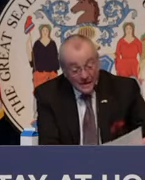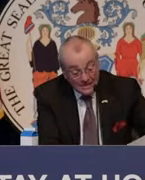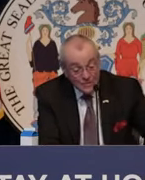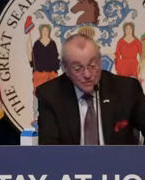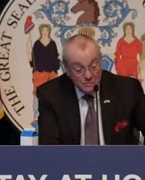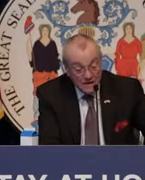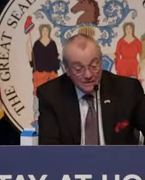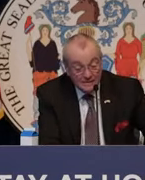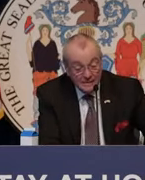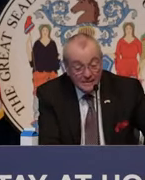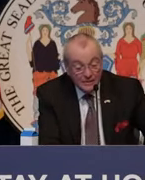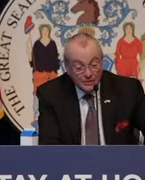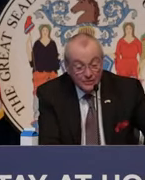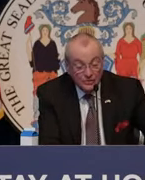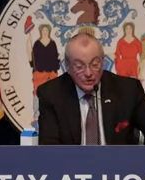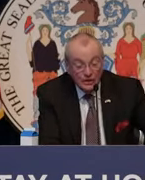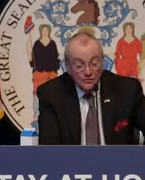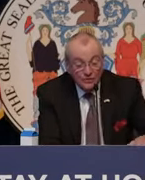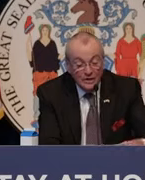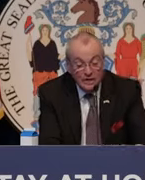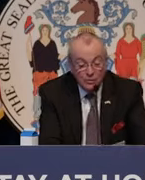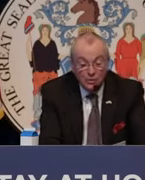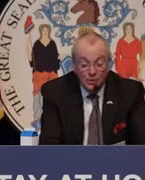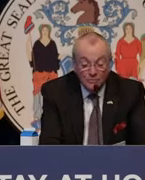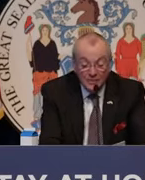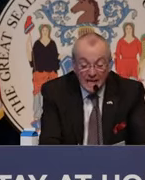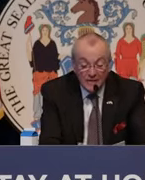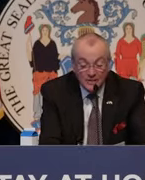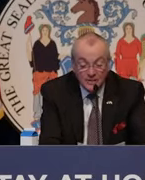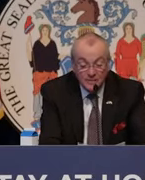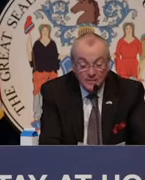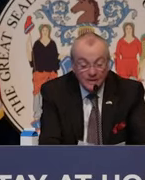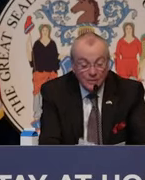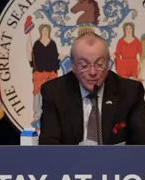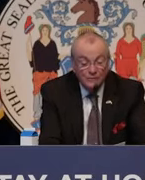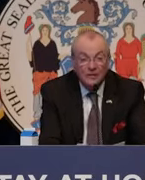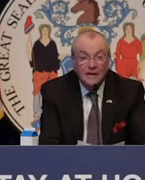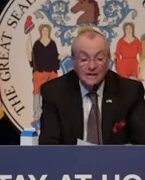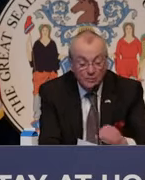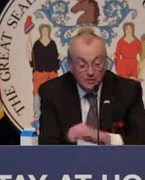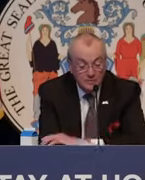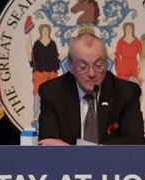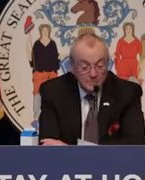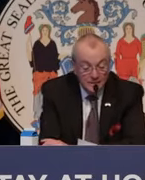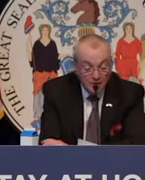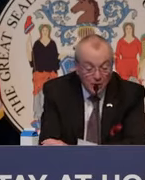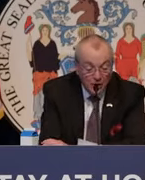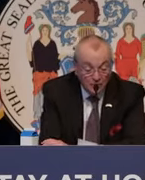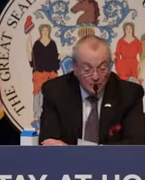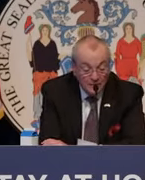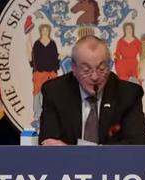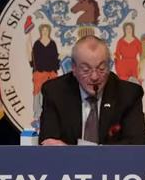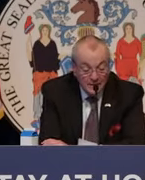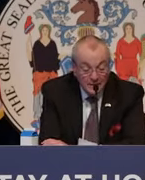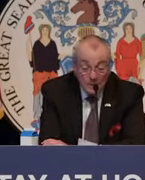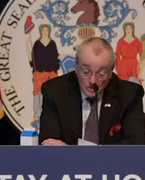become a licensed medical technologist for the Hebrew Home for the Aged in the Riverside neighborhood of the